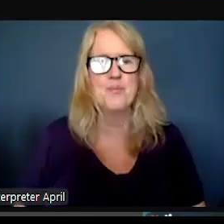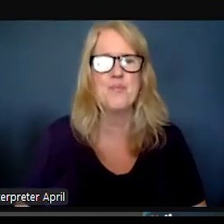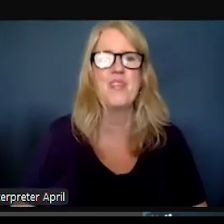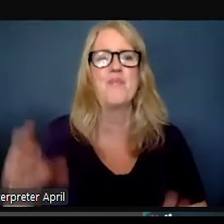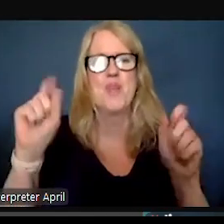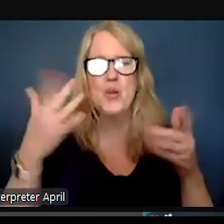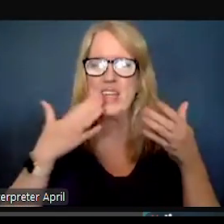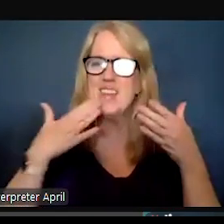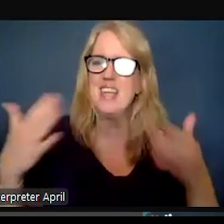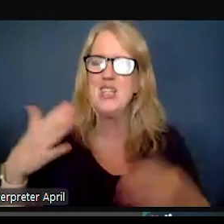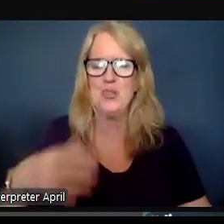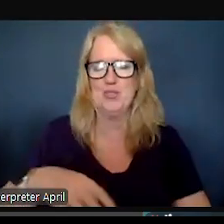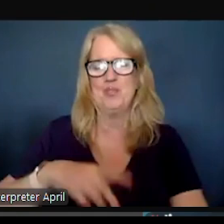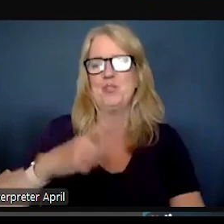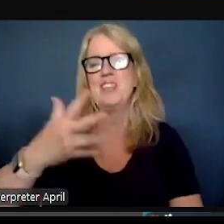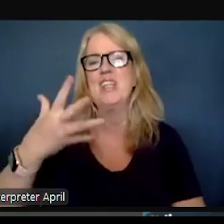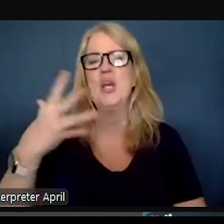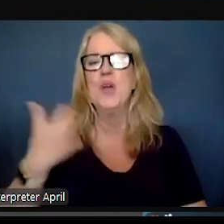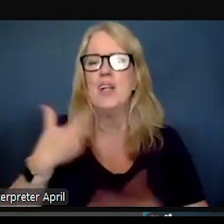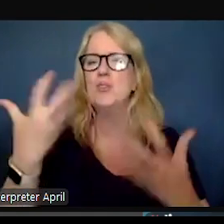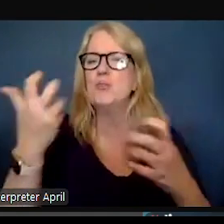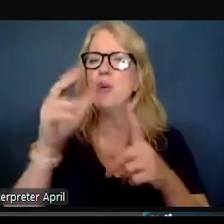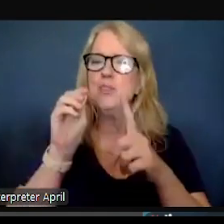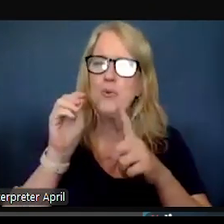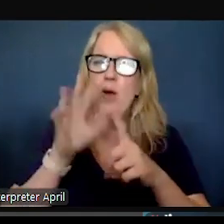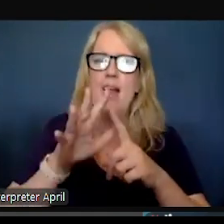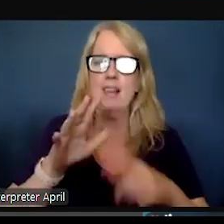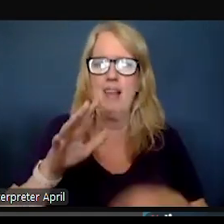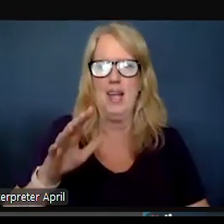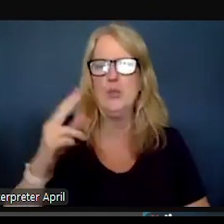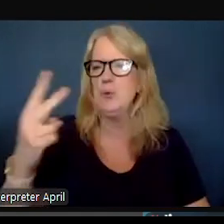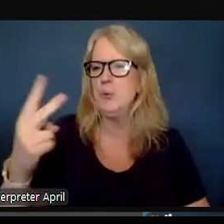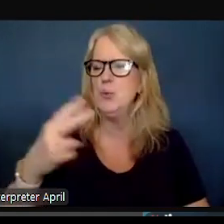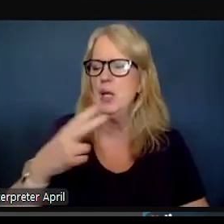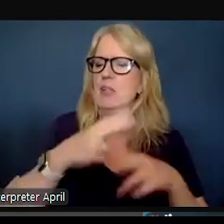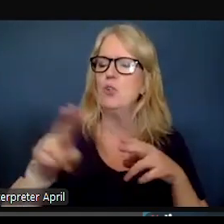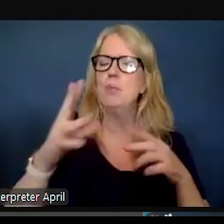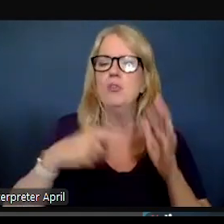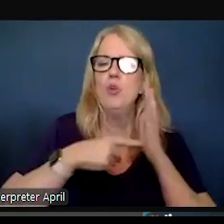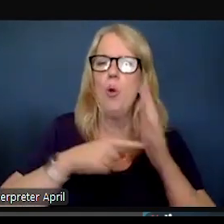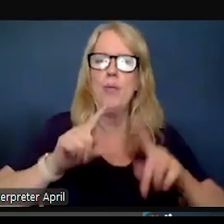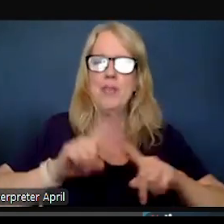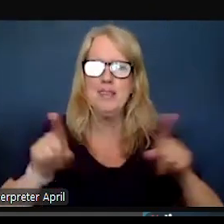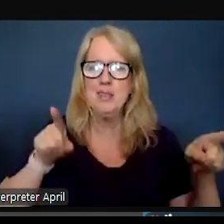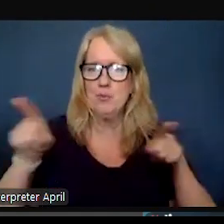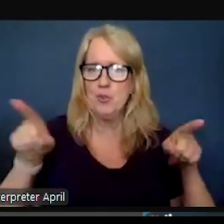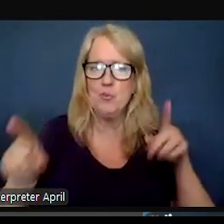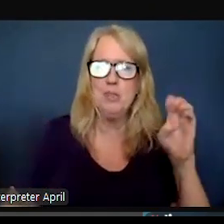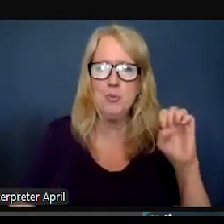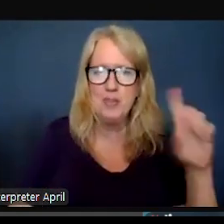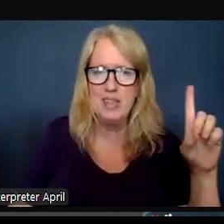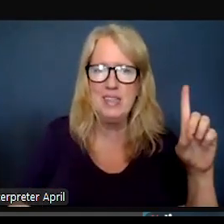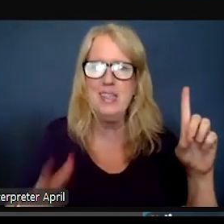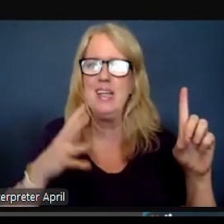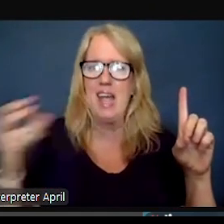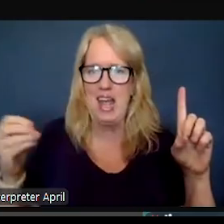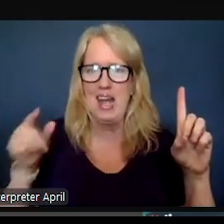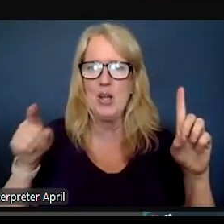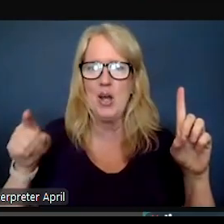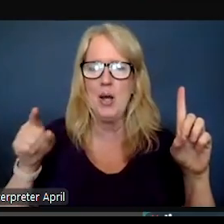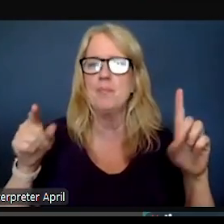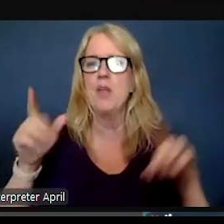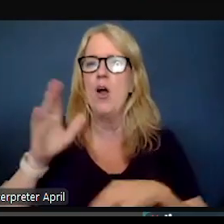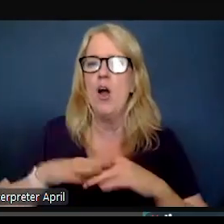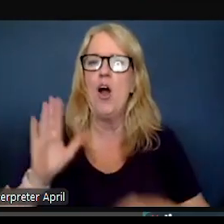you. I just want to highlight, I'll do 2 short ones just to highlight the difference between the ED and then